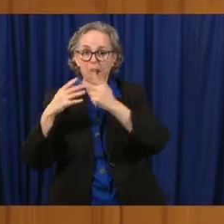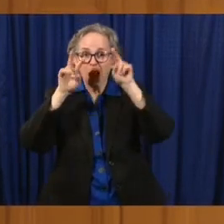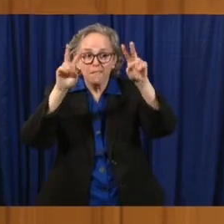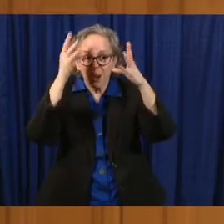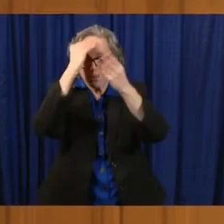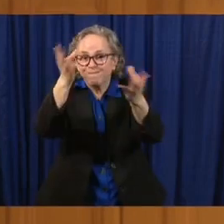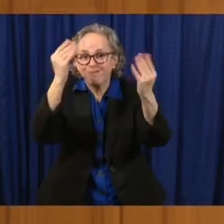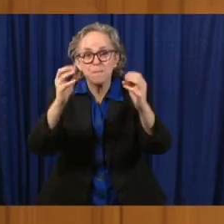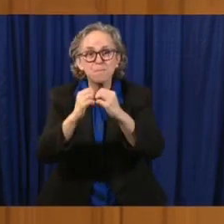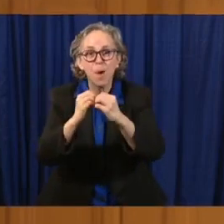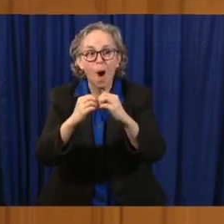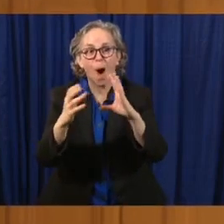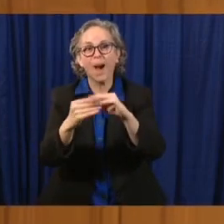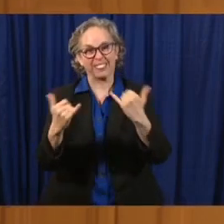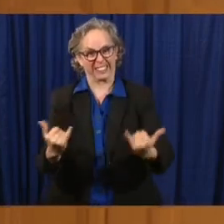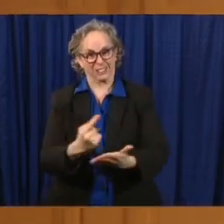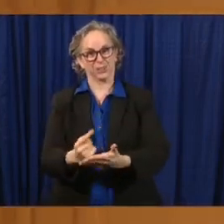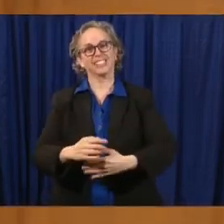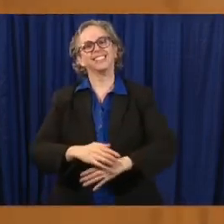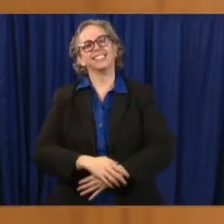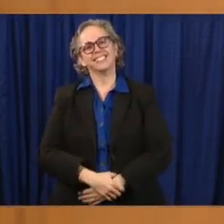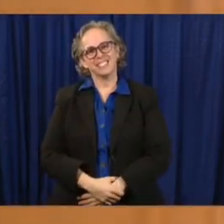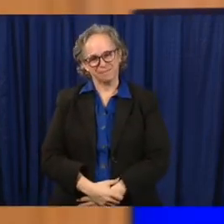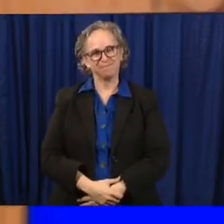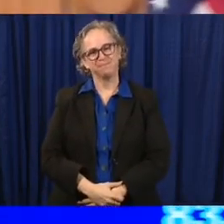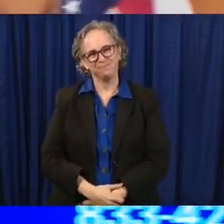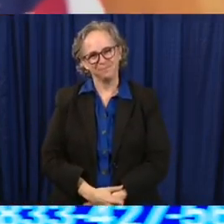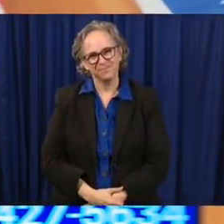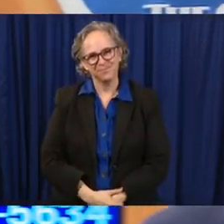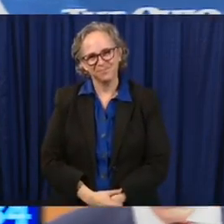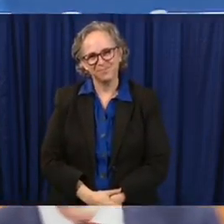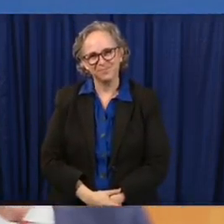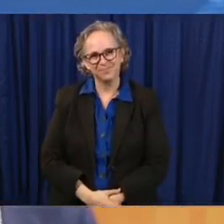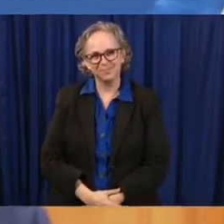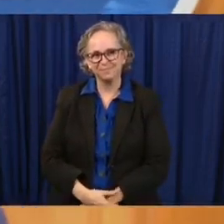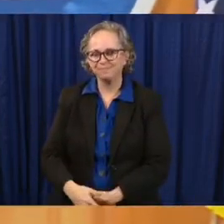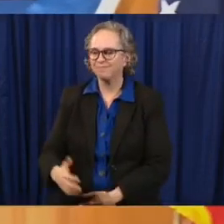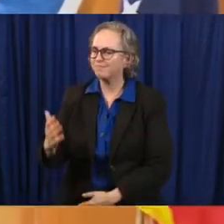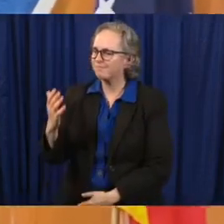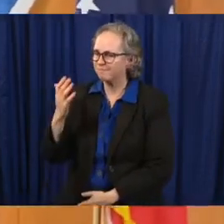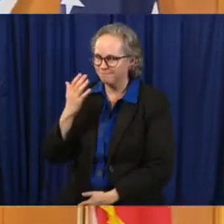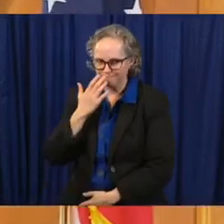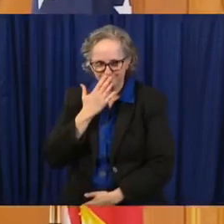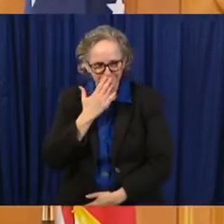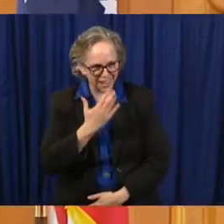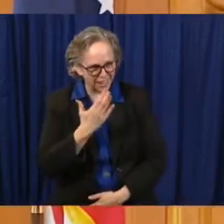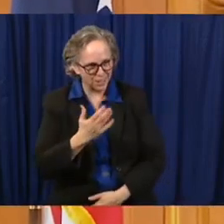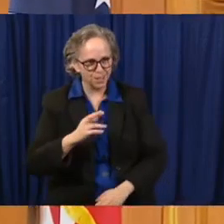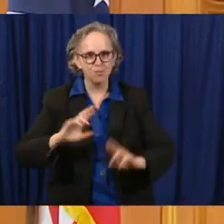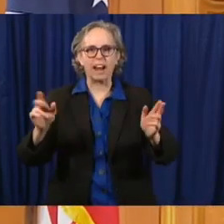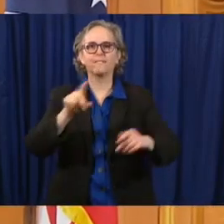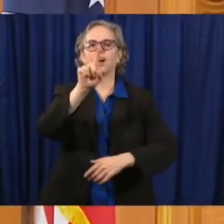over the week to come. Thank you. Dr. Acton, thank you. We're ready for questions.